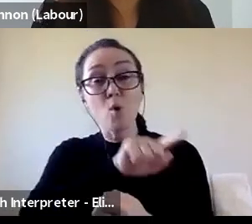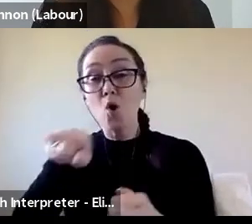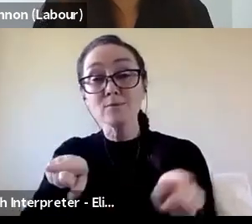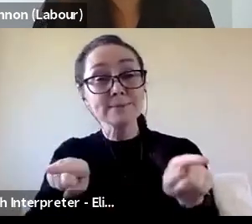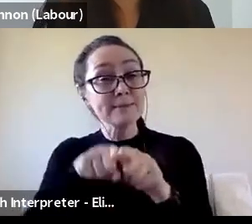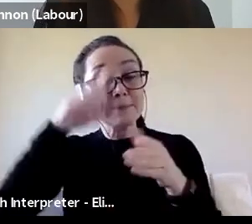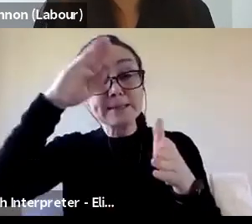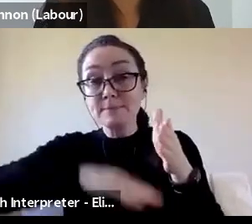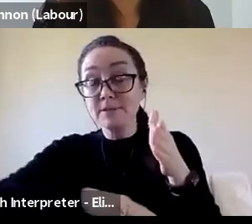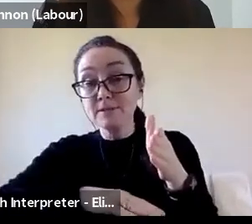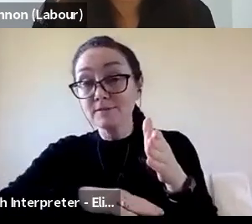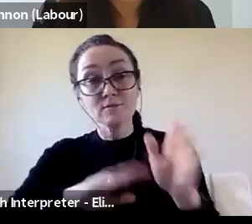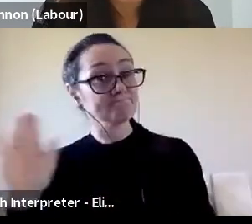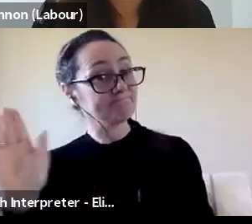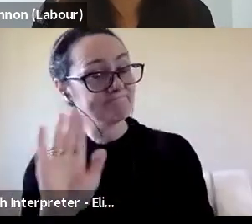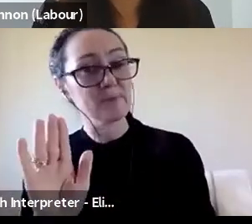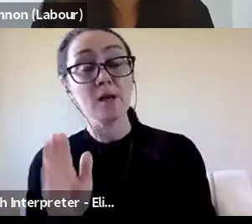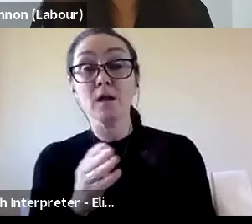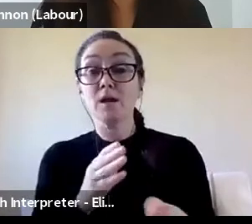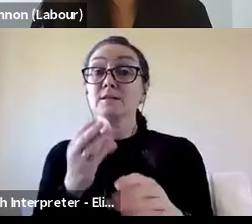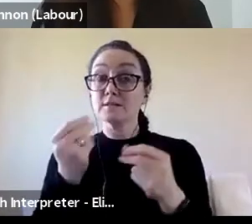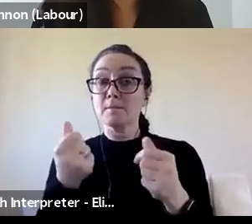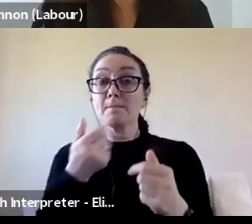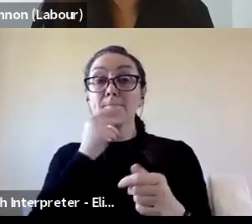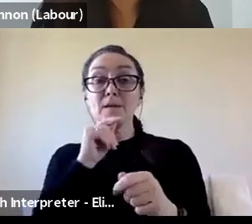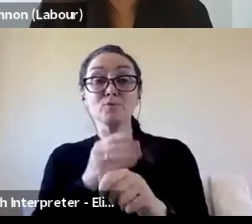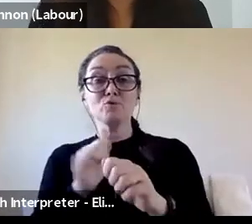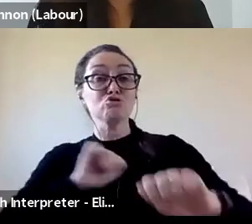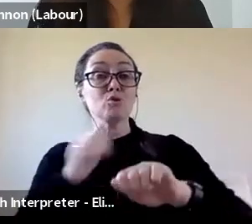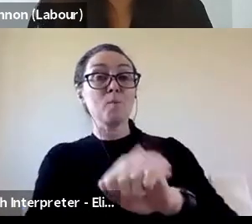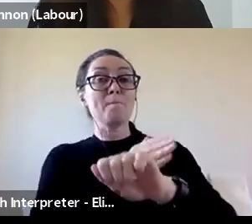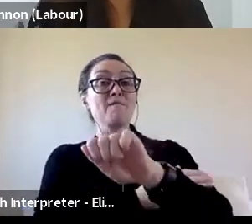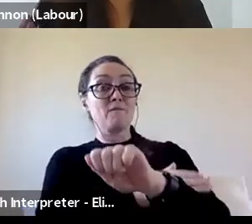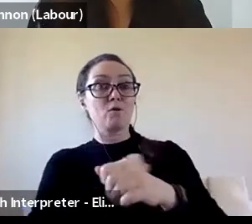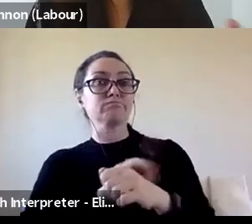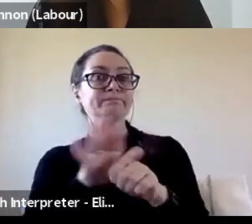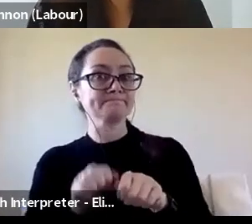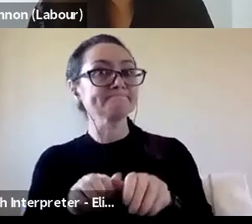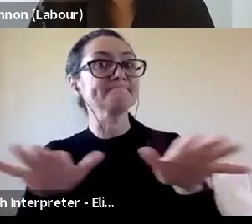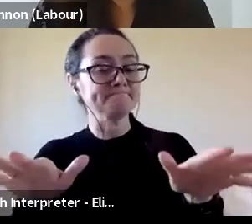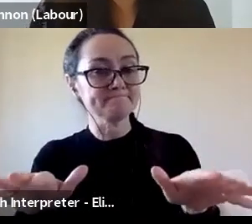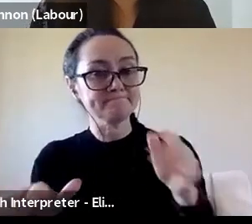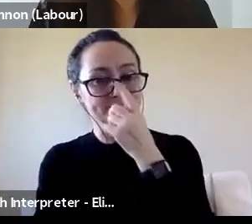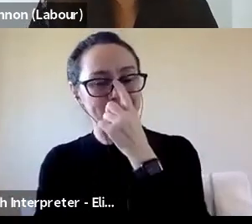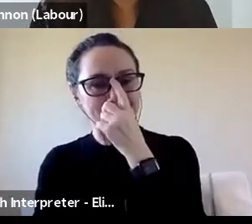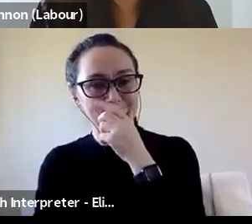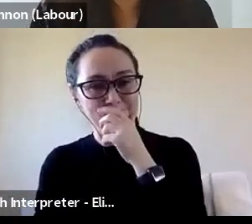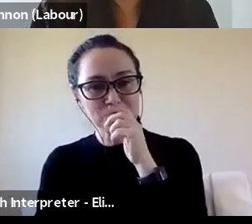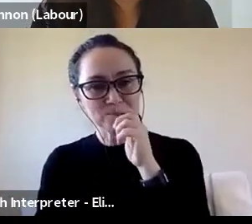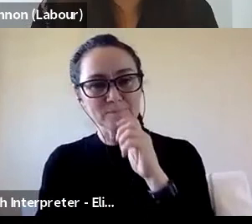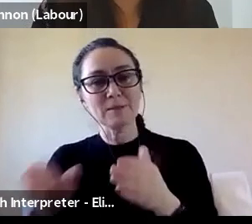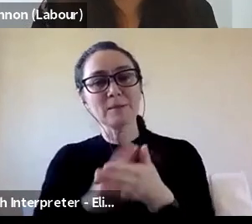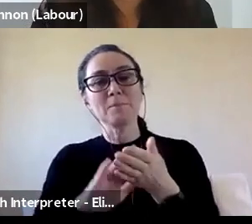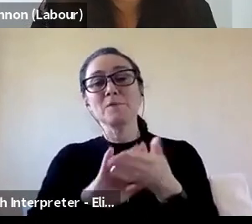were already really struggling before the pandemic. So if you vote for Scottish Labour, you're not voting for the austerity that we've had for